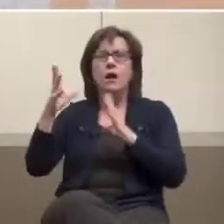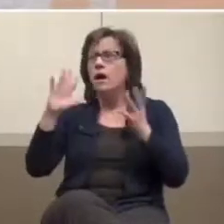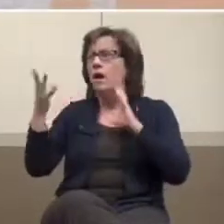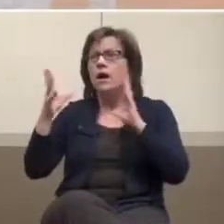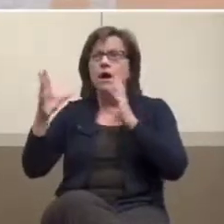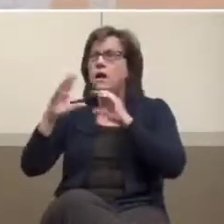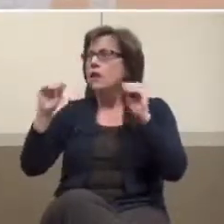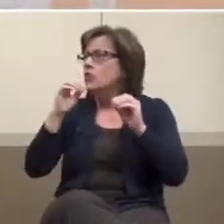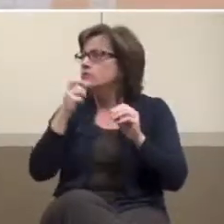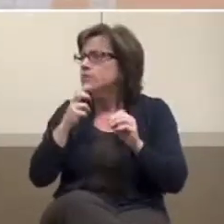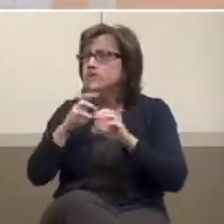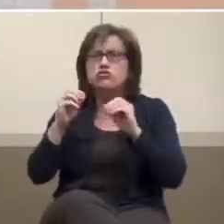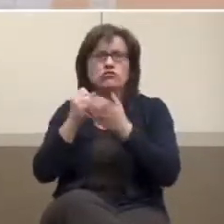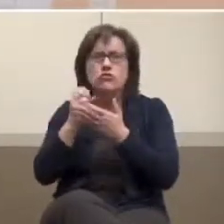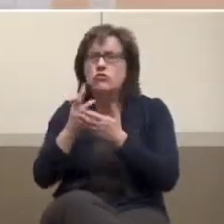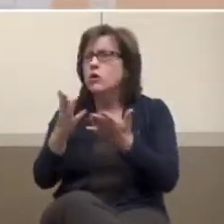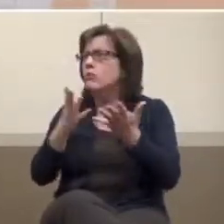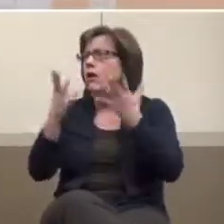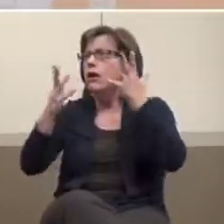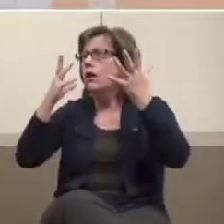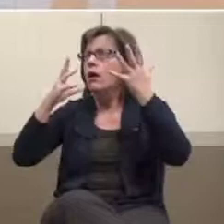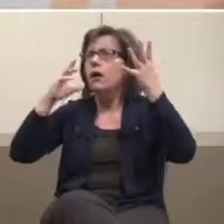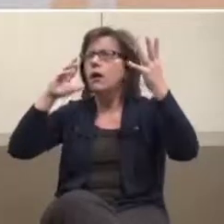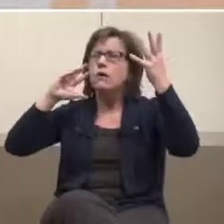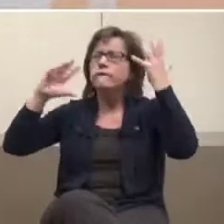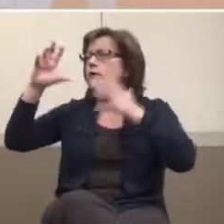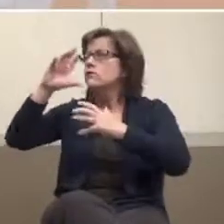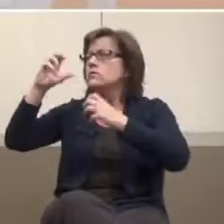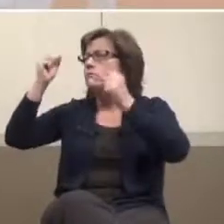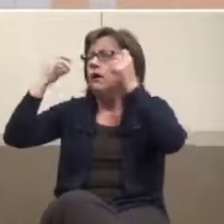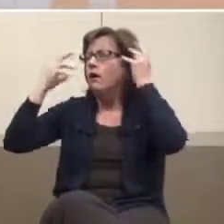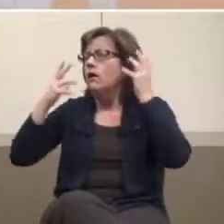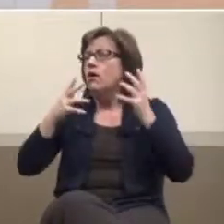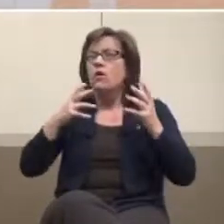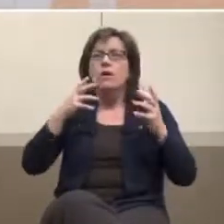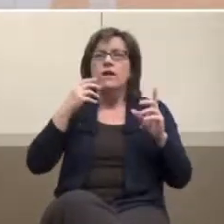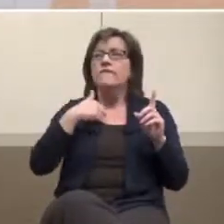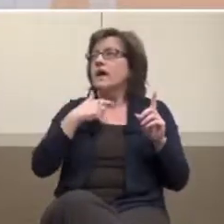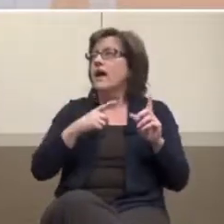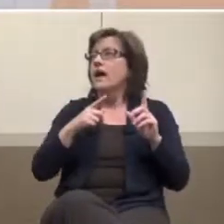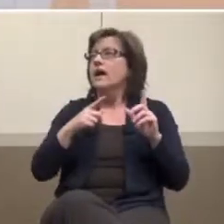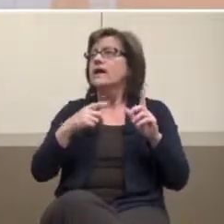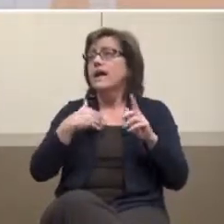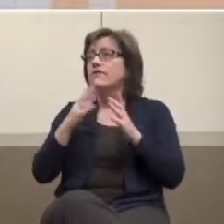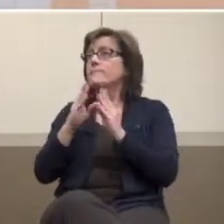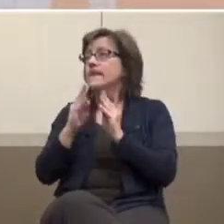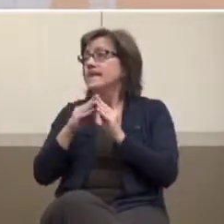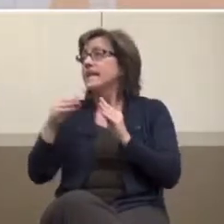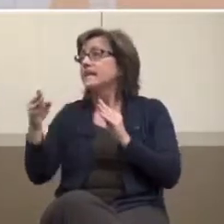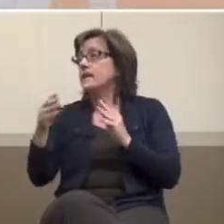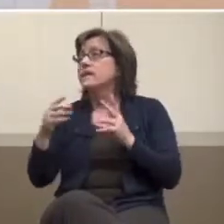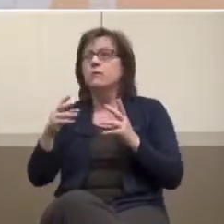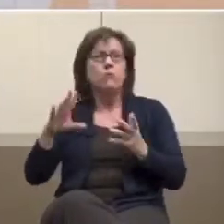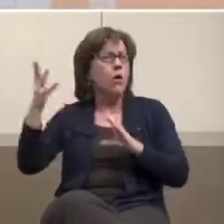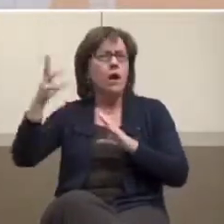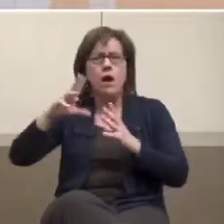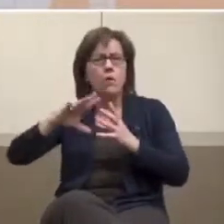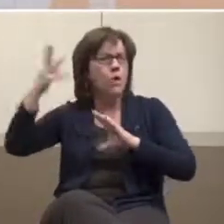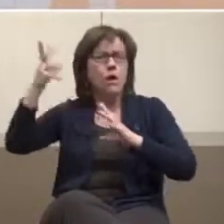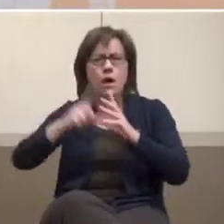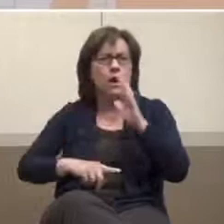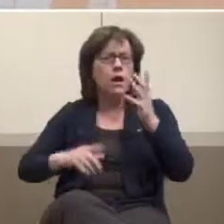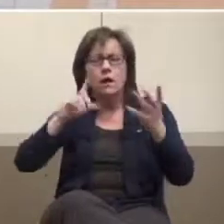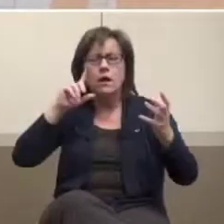work, you know, or if I was going to a meeting, it would throw the whole day off. So I like to have the calendar. I like to